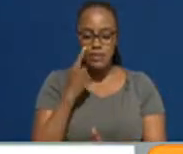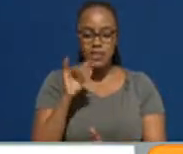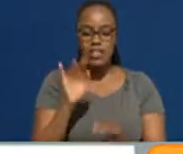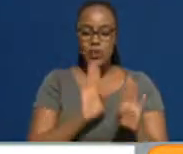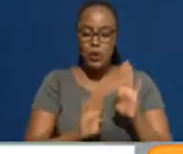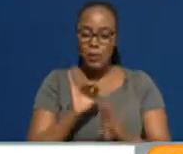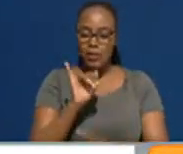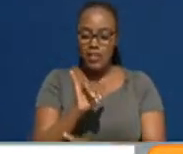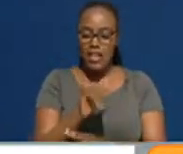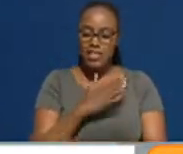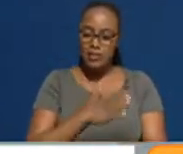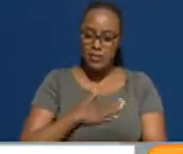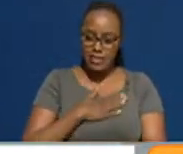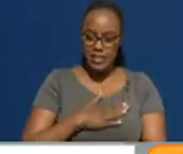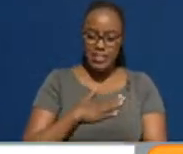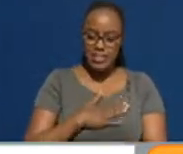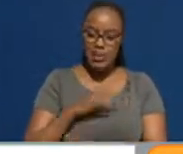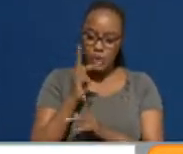Let's behave.